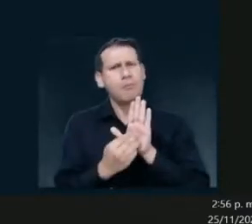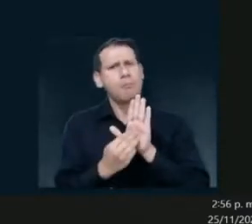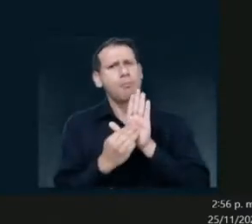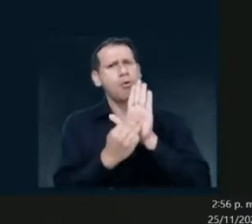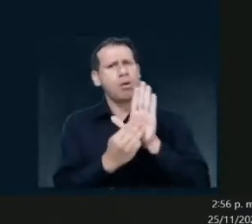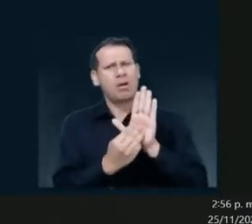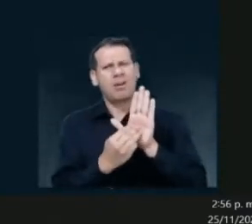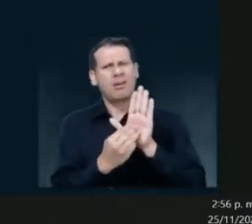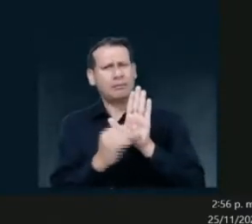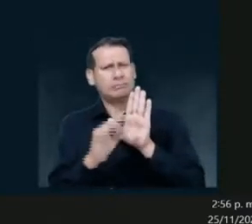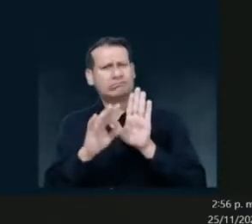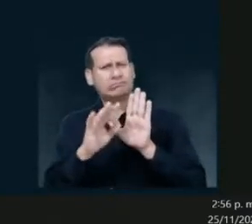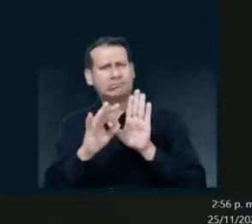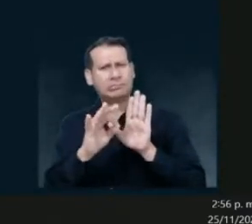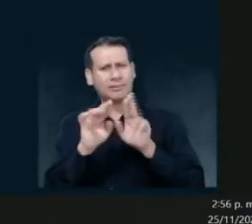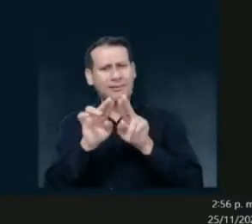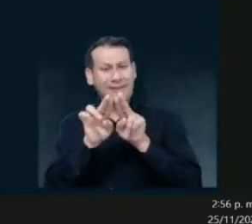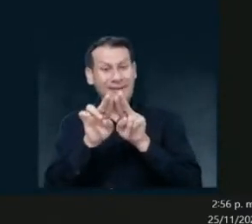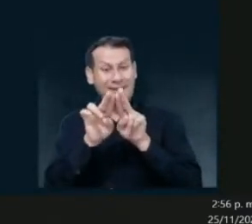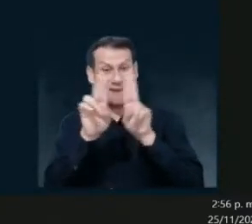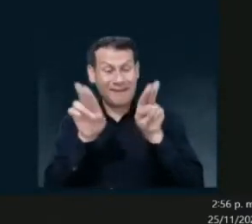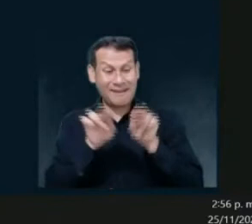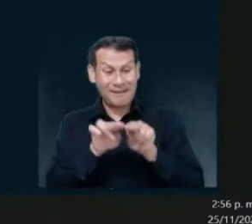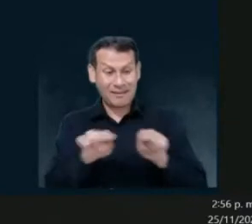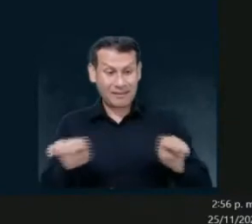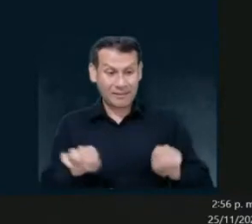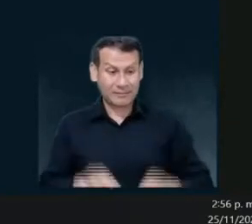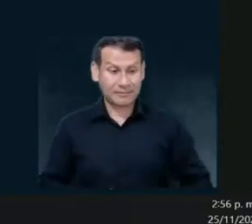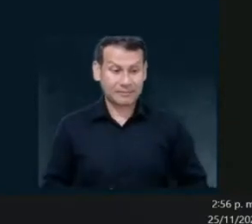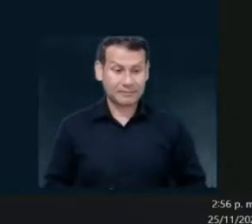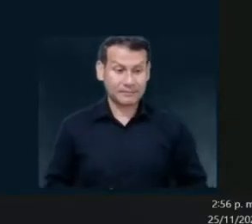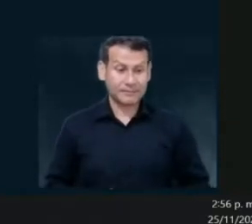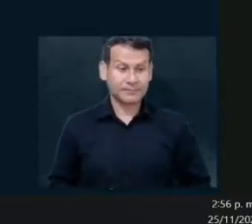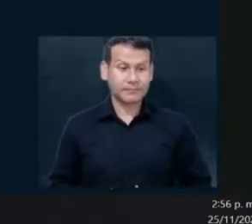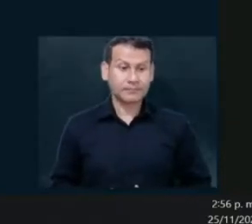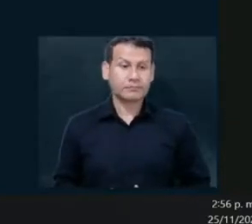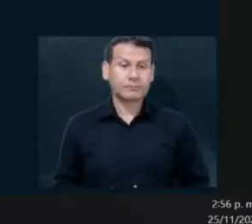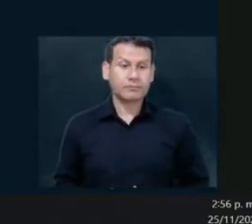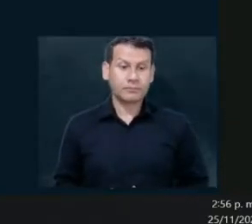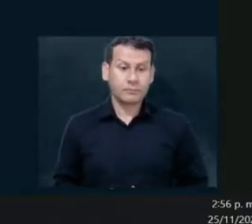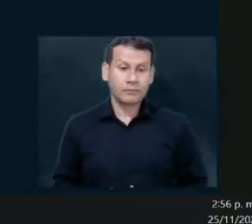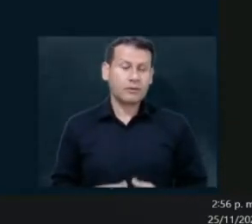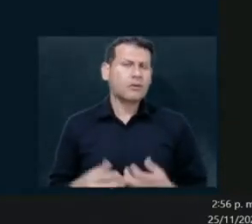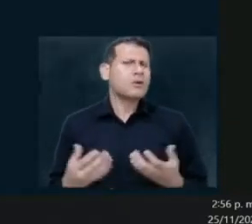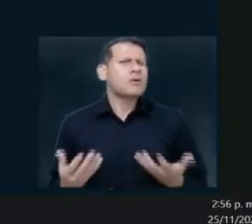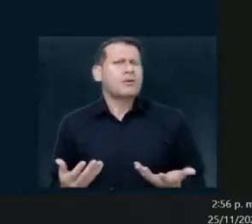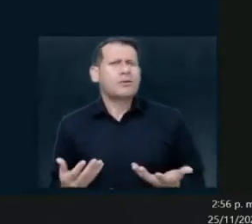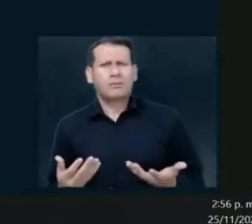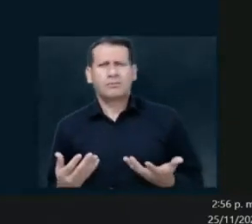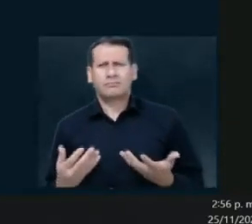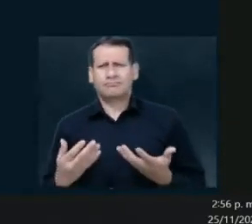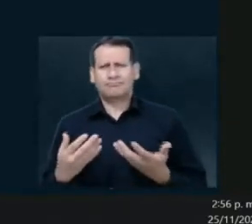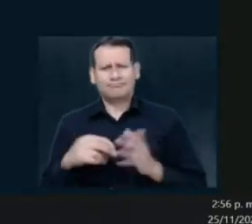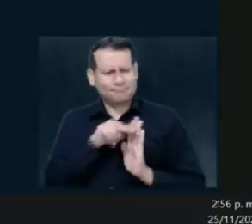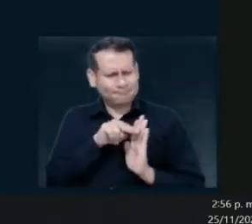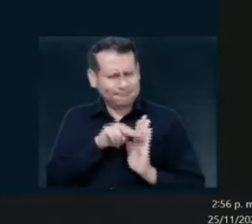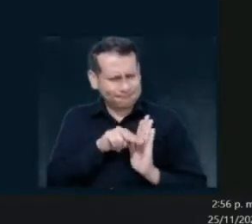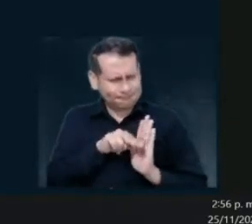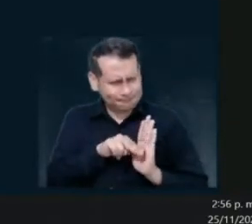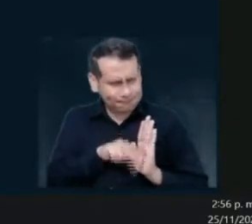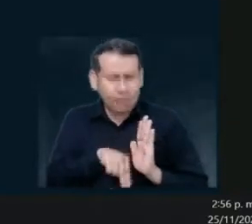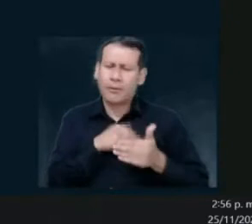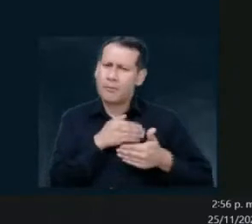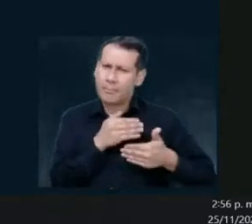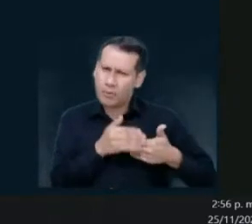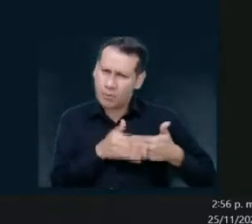than half of the population of most people in the world, now we have all the regulation, all the processes are actually